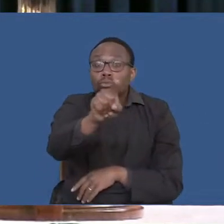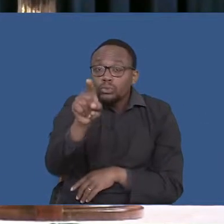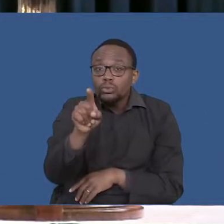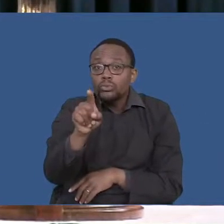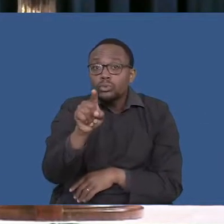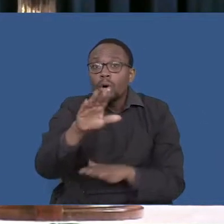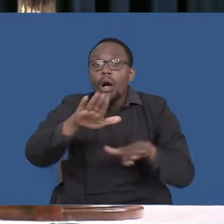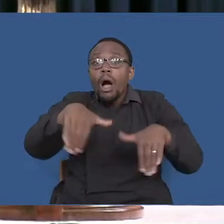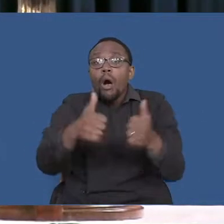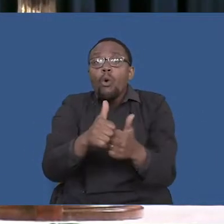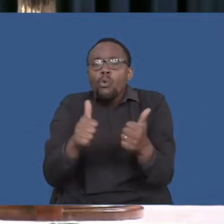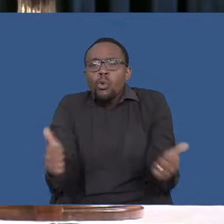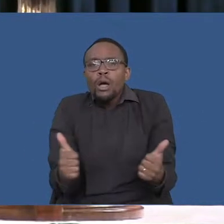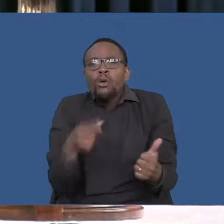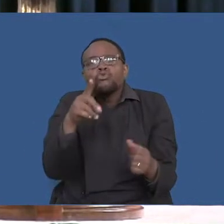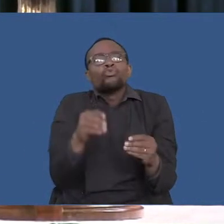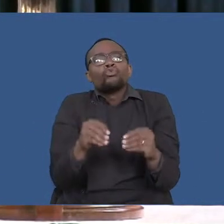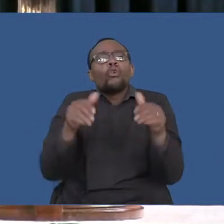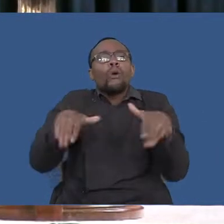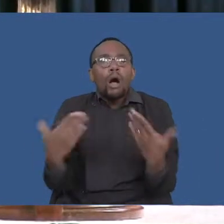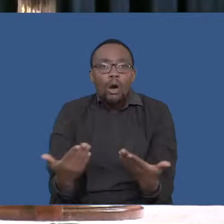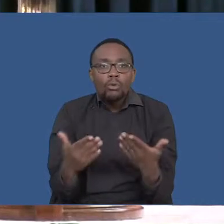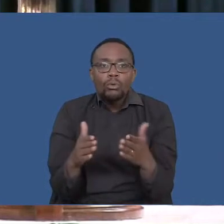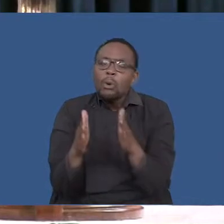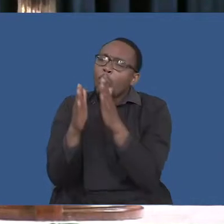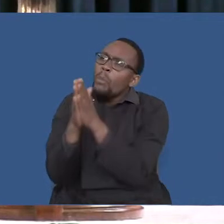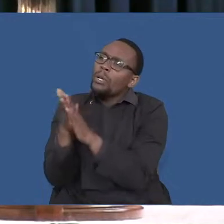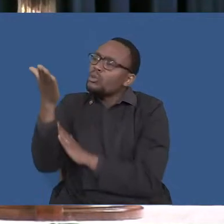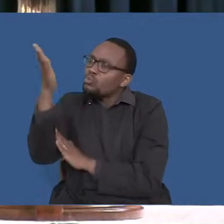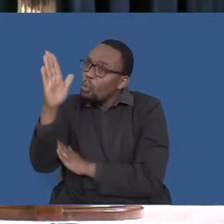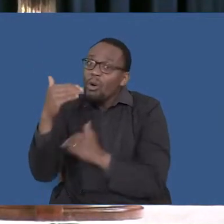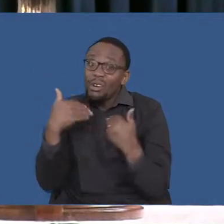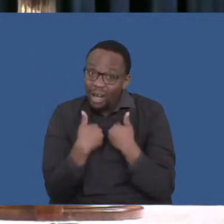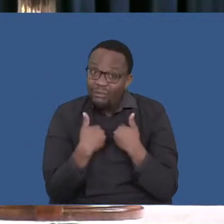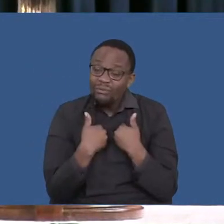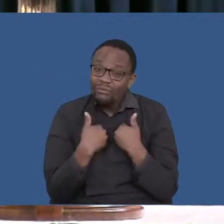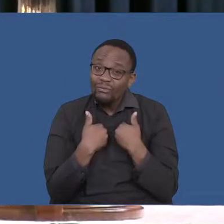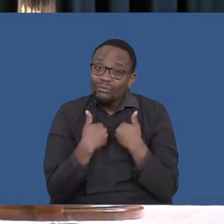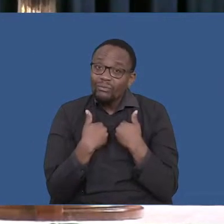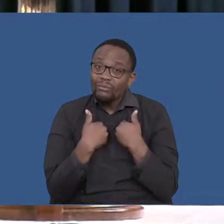how well do you deal with your issues? Do you wait on God in regard to your issue?